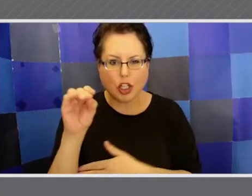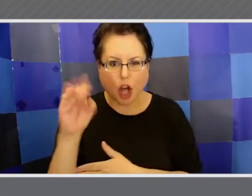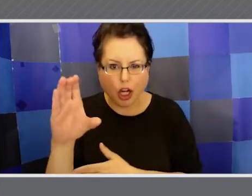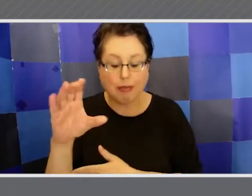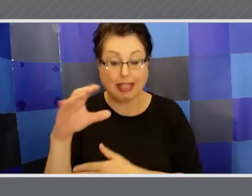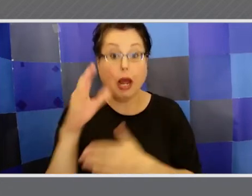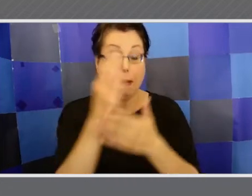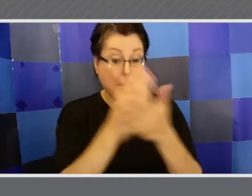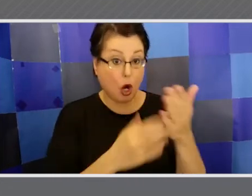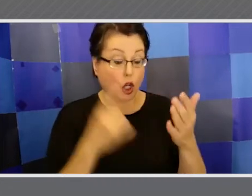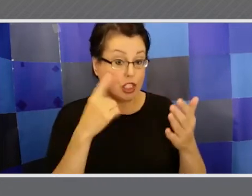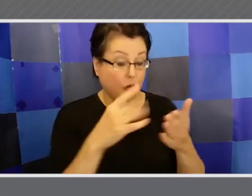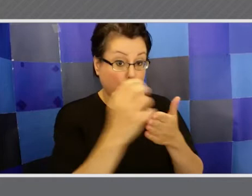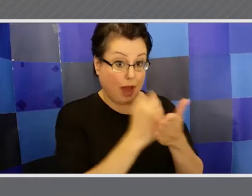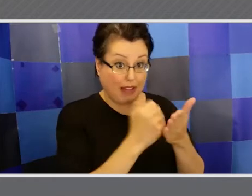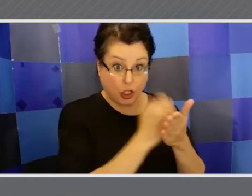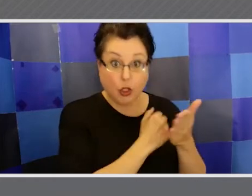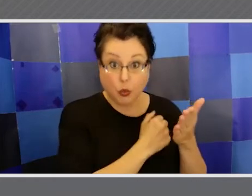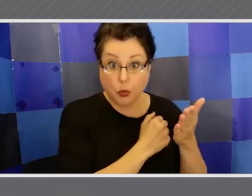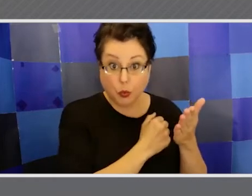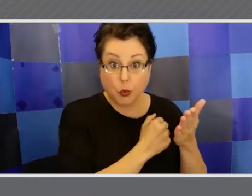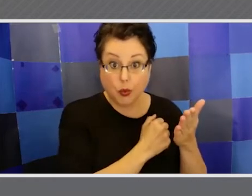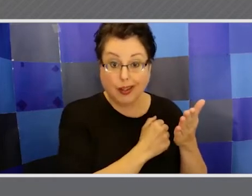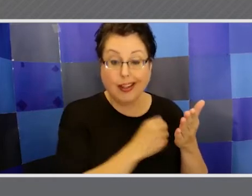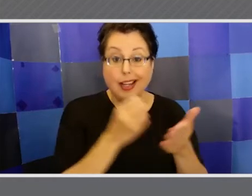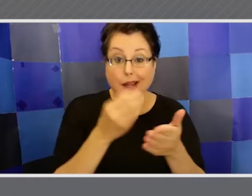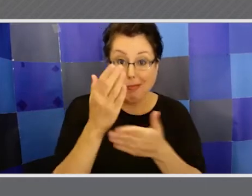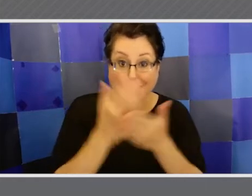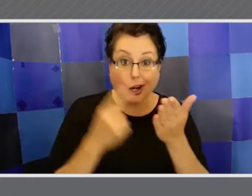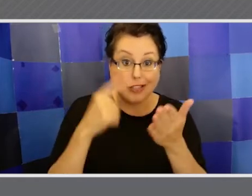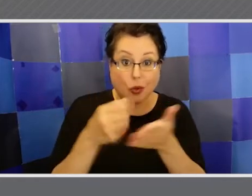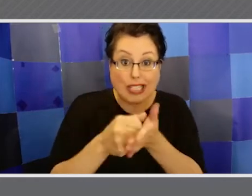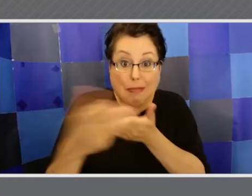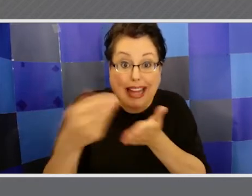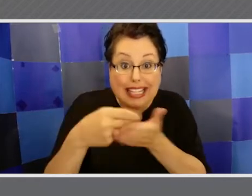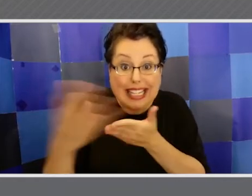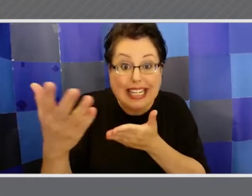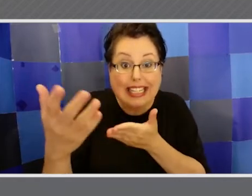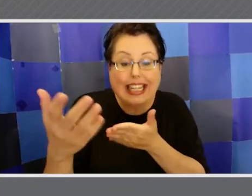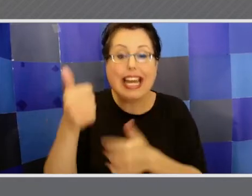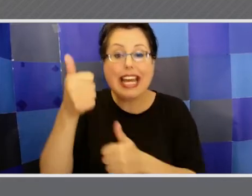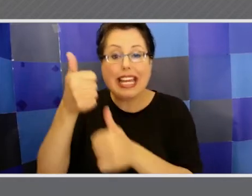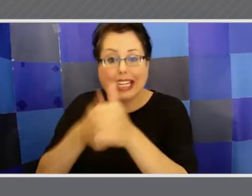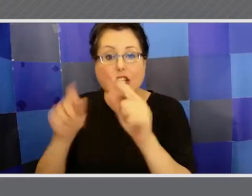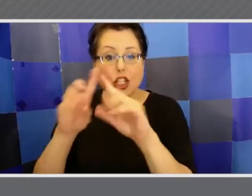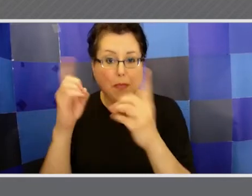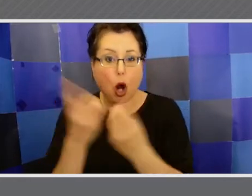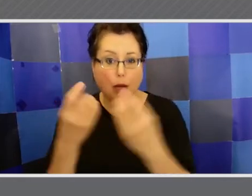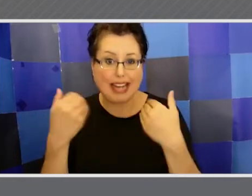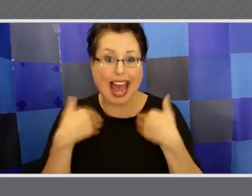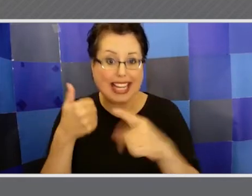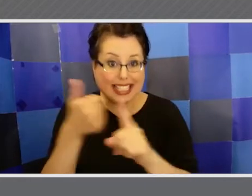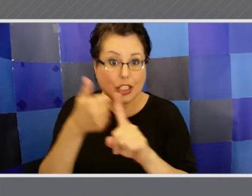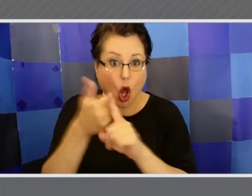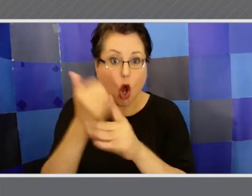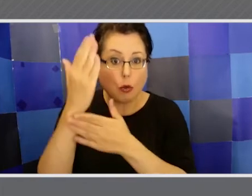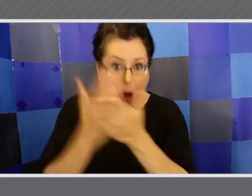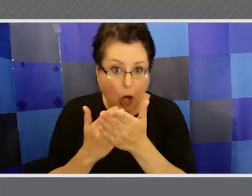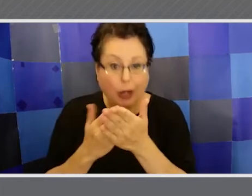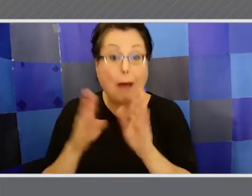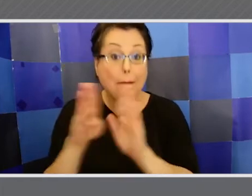revenue, there are sections on expenditures. Each department has its own section that's broken out. There's